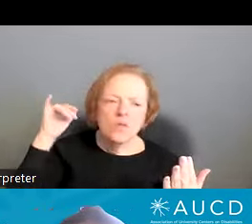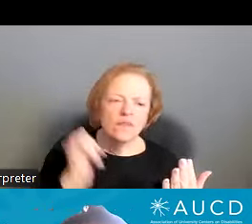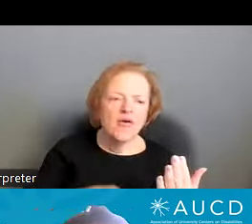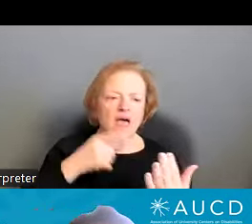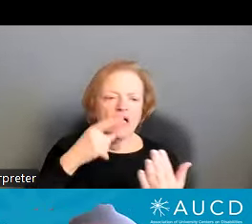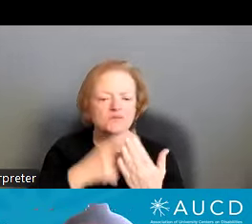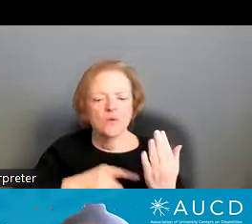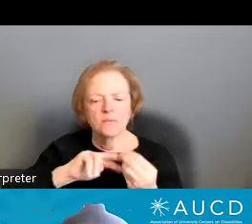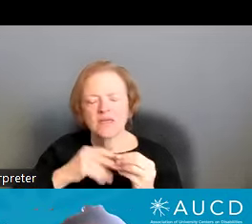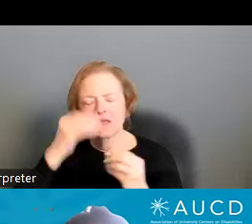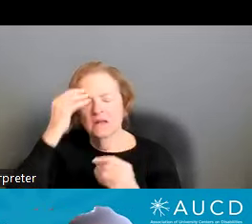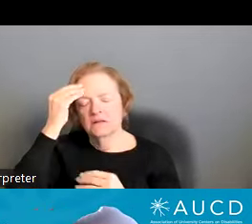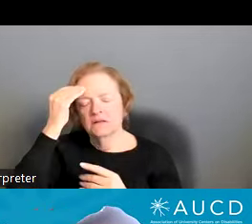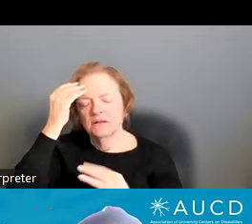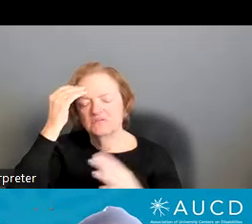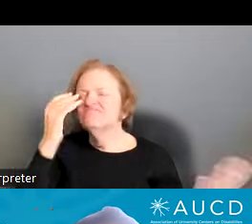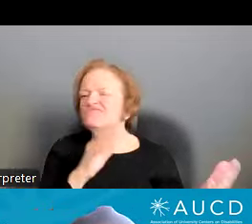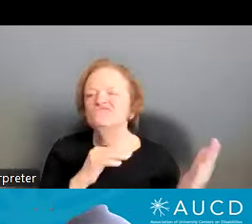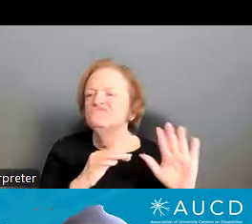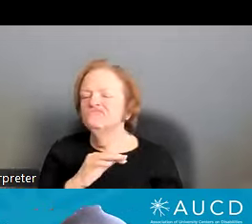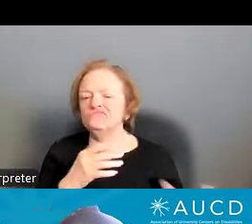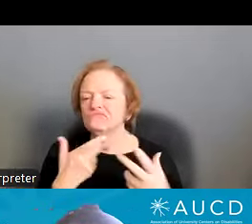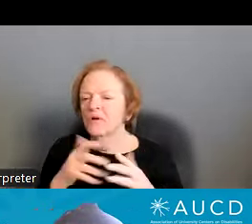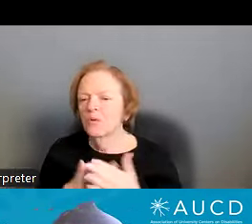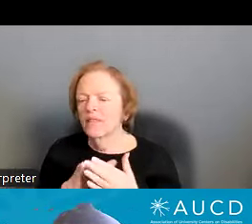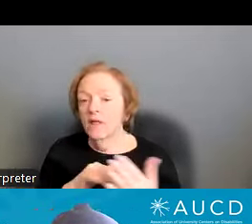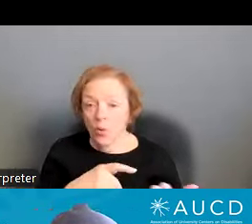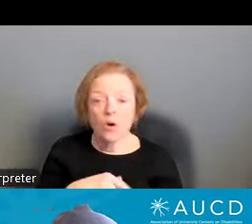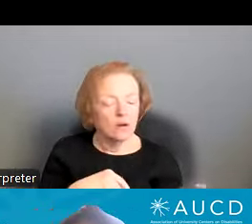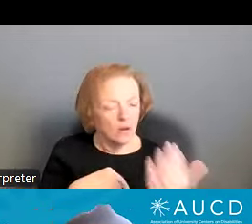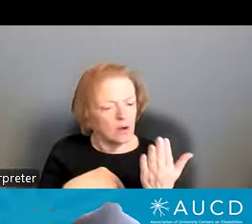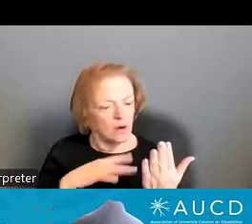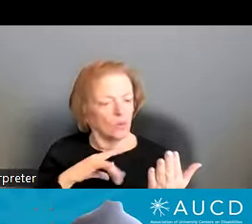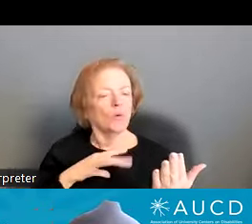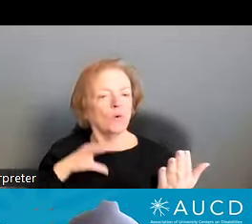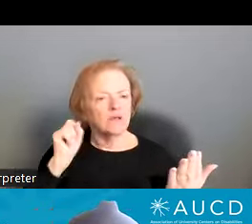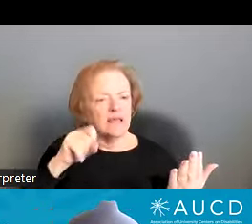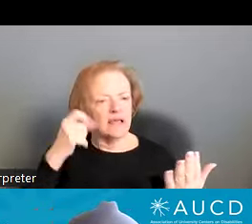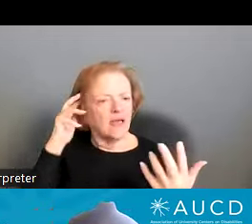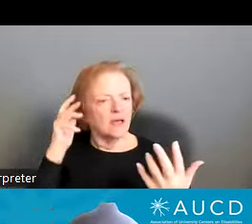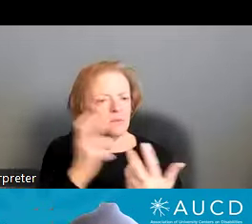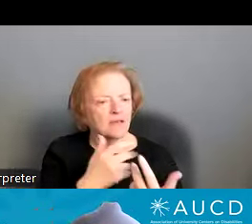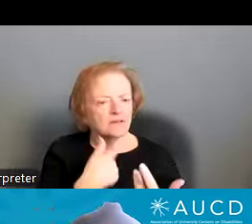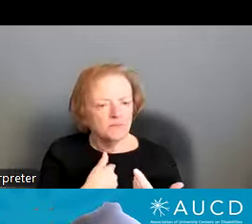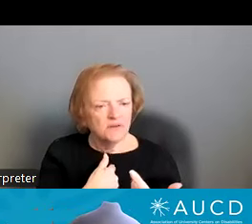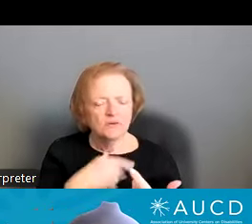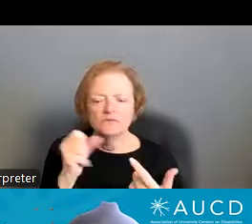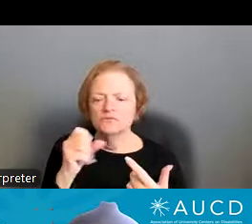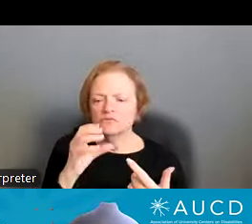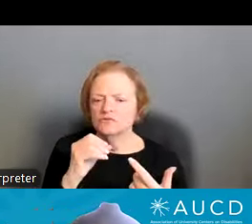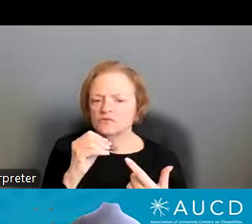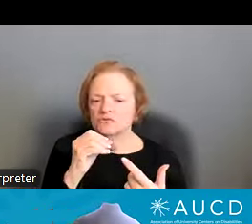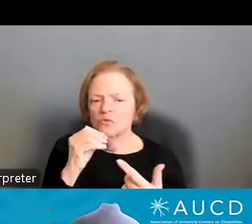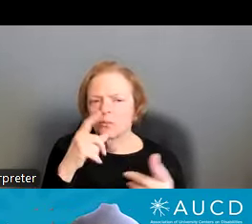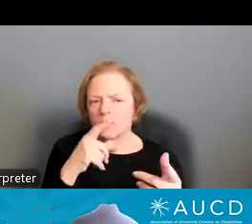going to a doctor's appointment and understanding what's happening to advocating to the federal government.